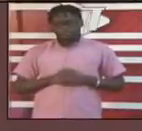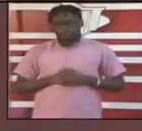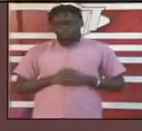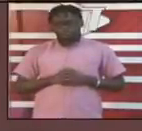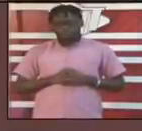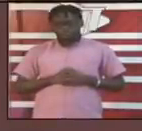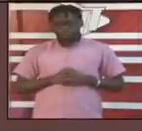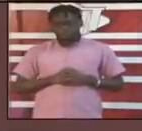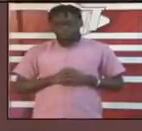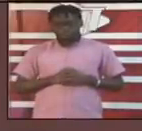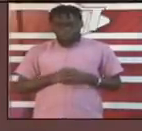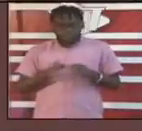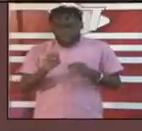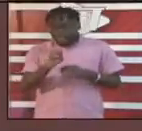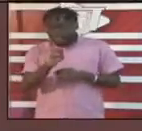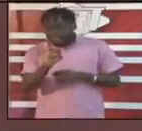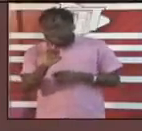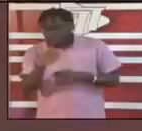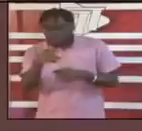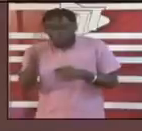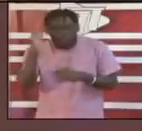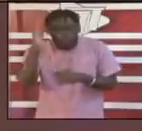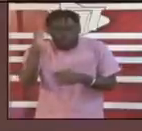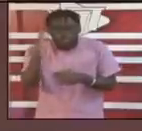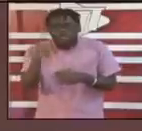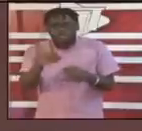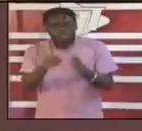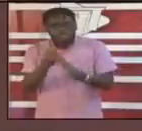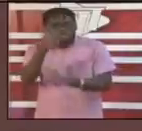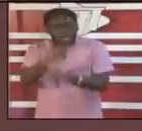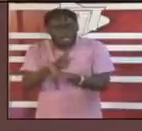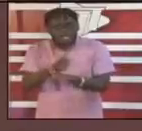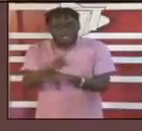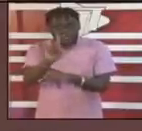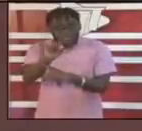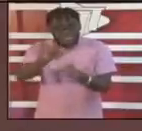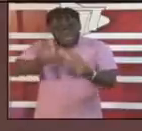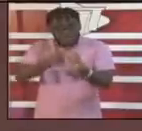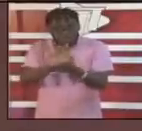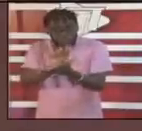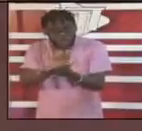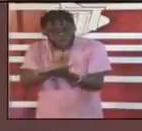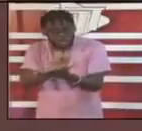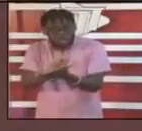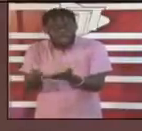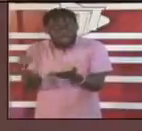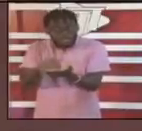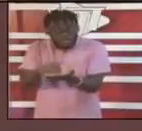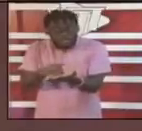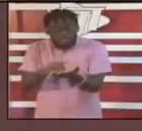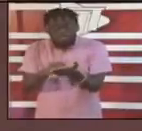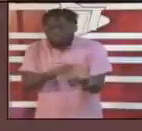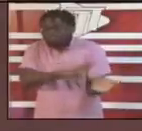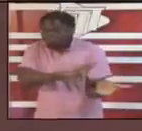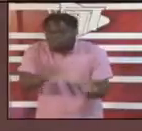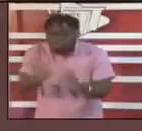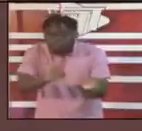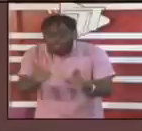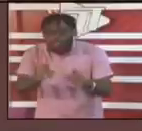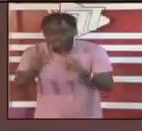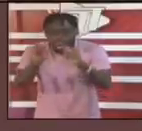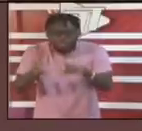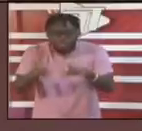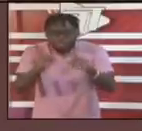routine come July 20th in preparation for the exam. This is a change, so